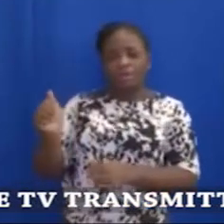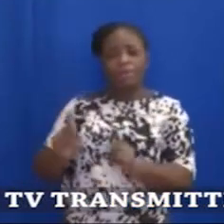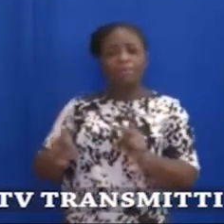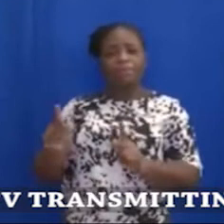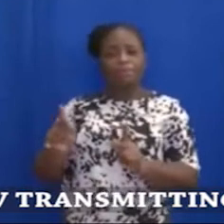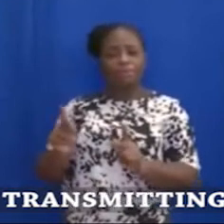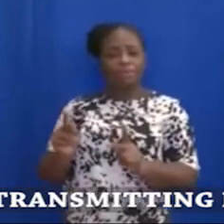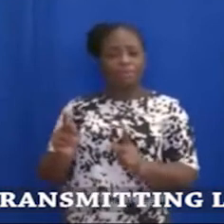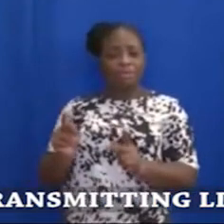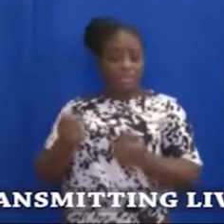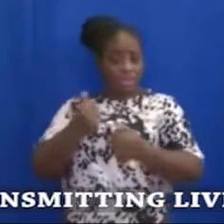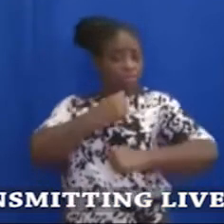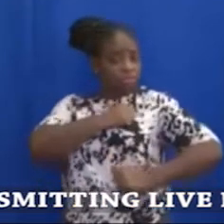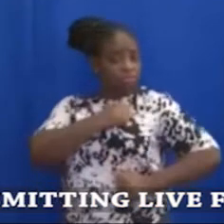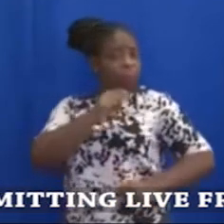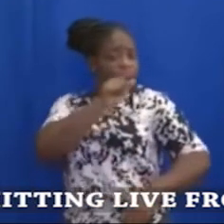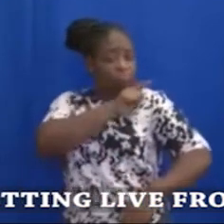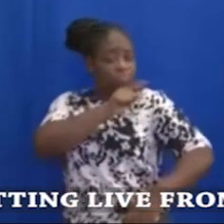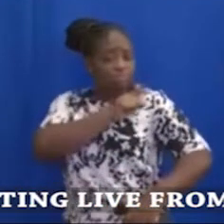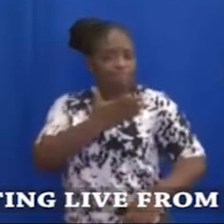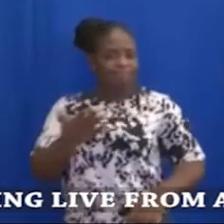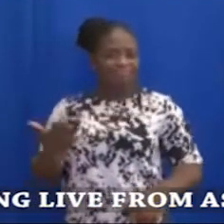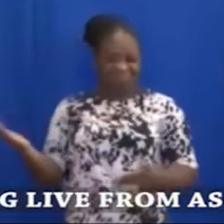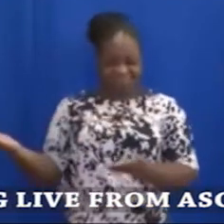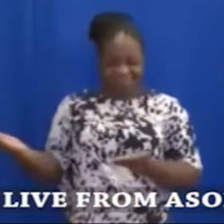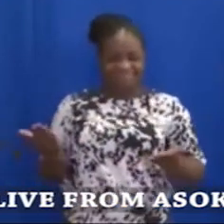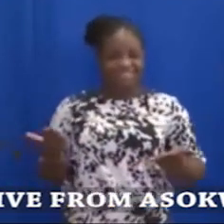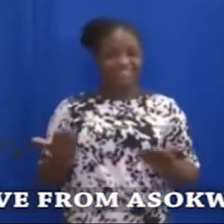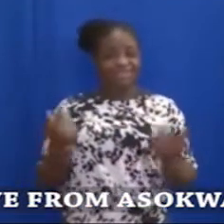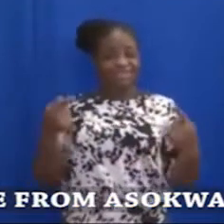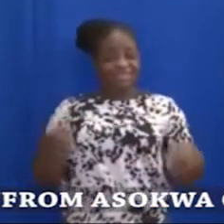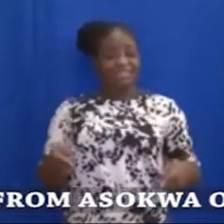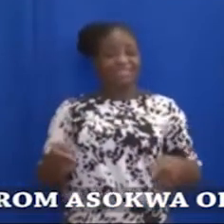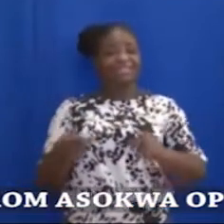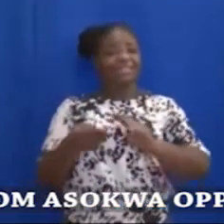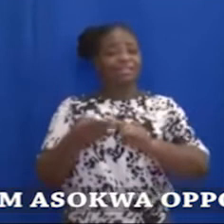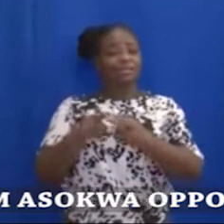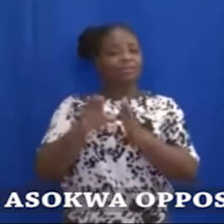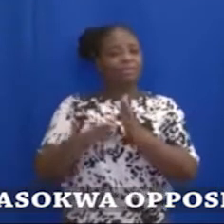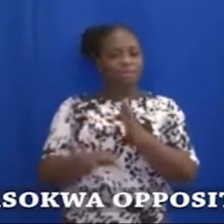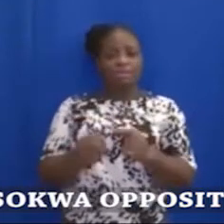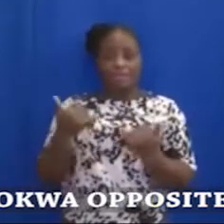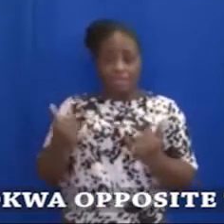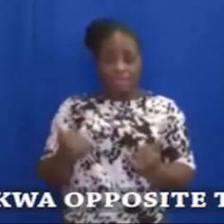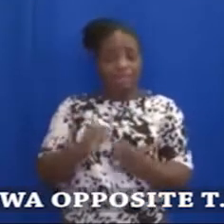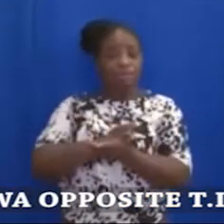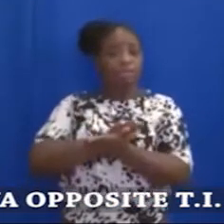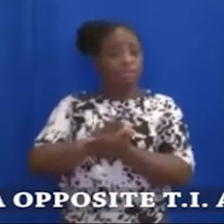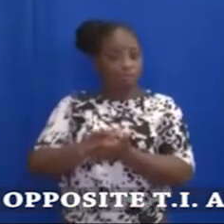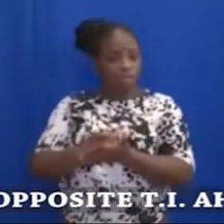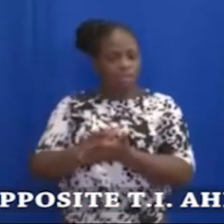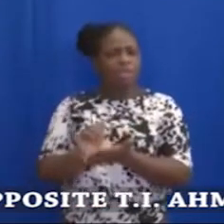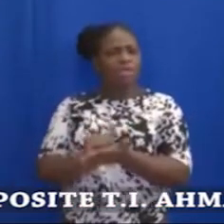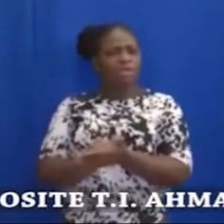agencies in bringing us this far. It is very clear that the more we adhere to the